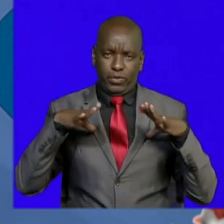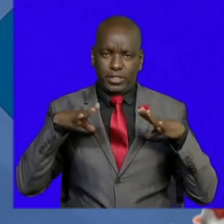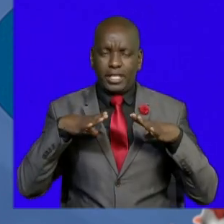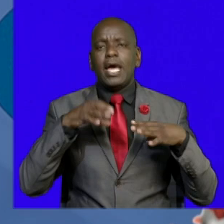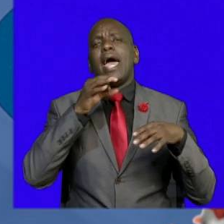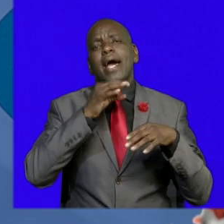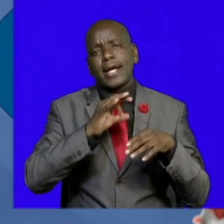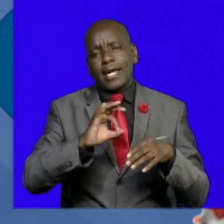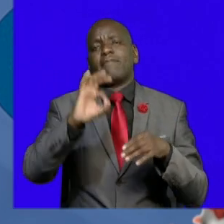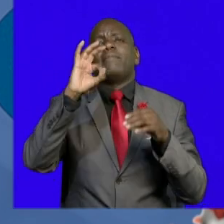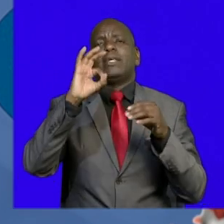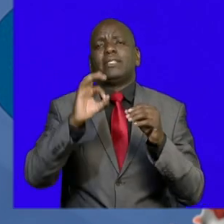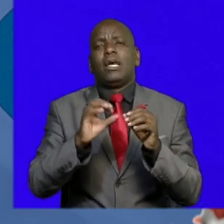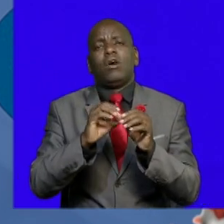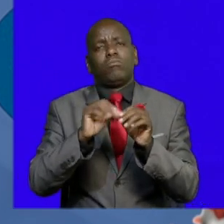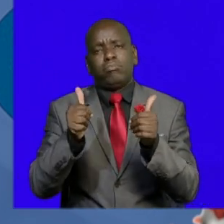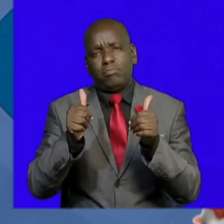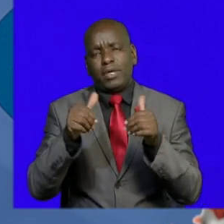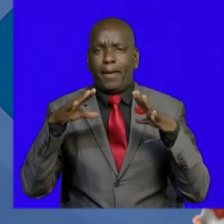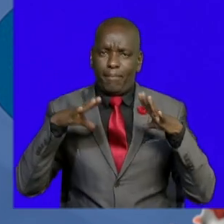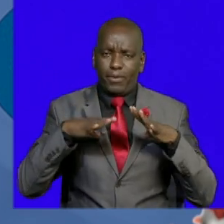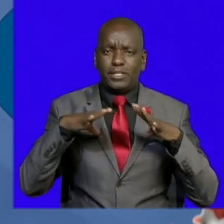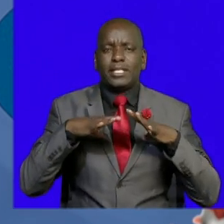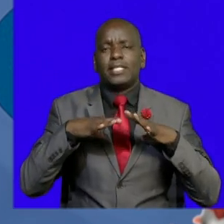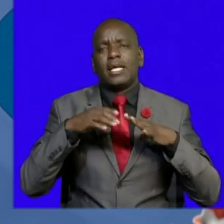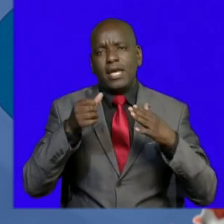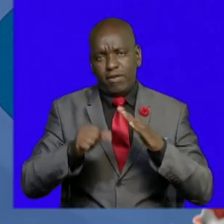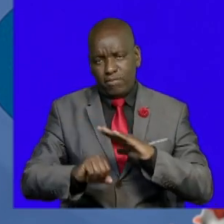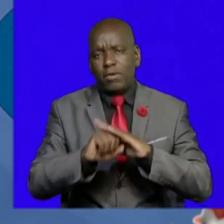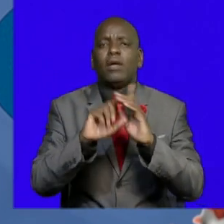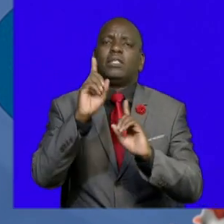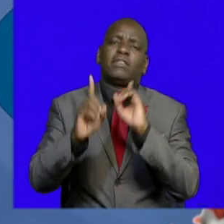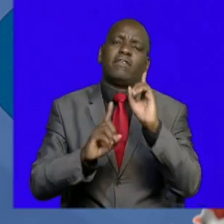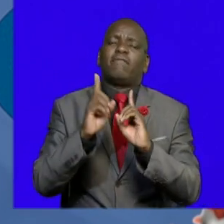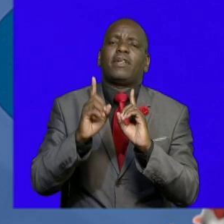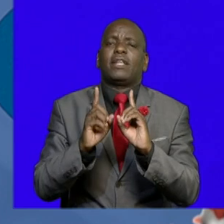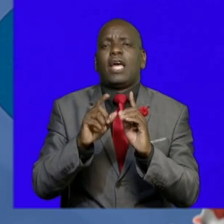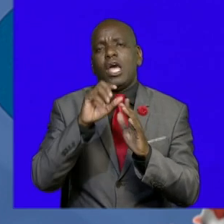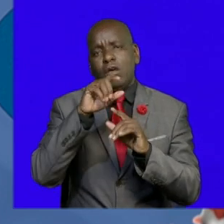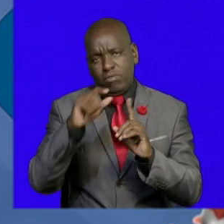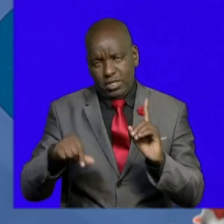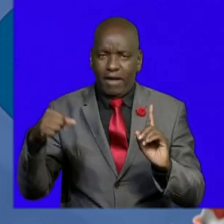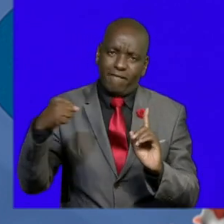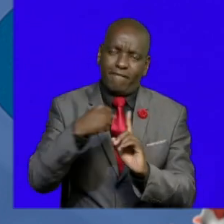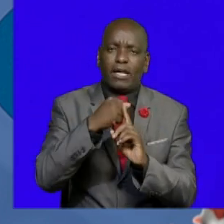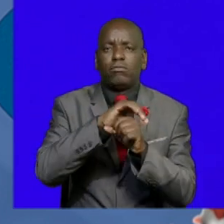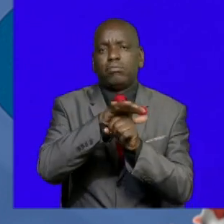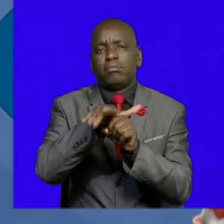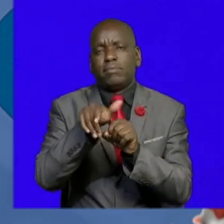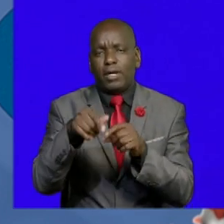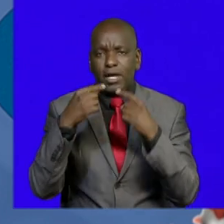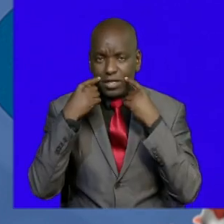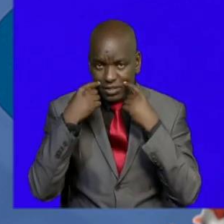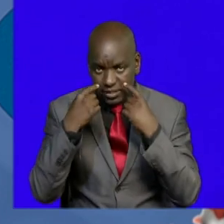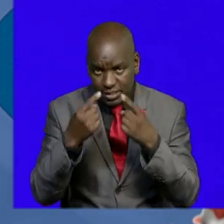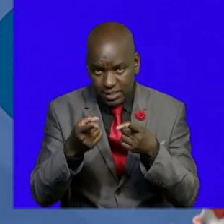Whilst government plays an essential role in leading and coordinating the national response by